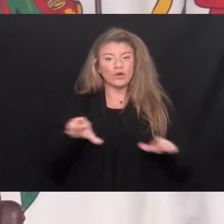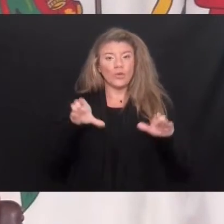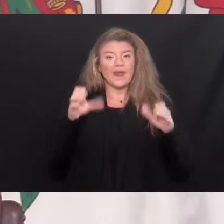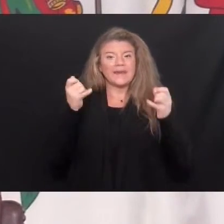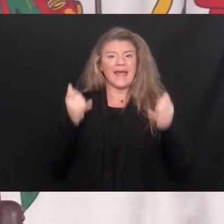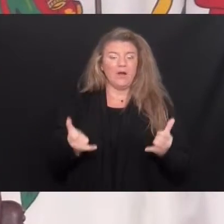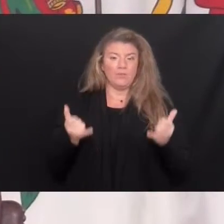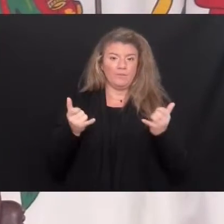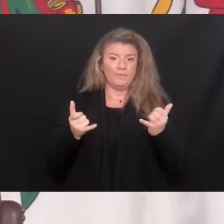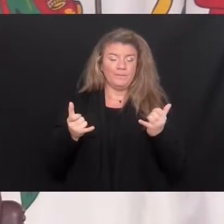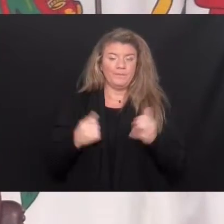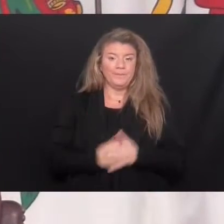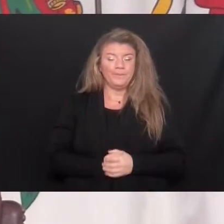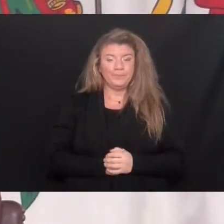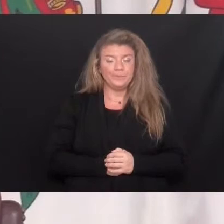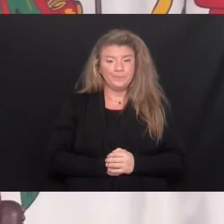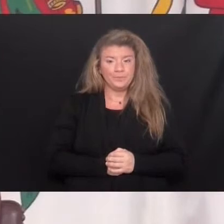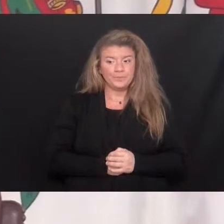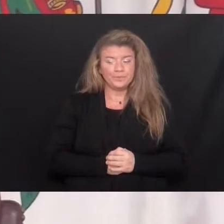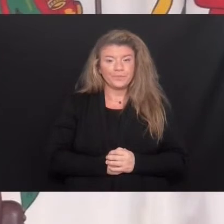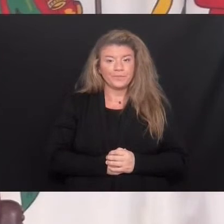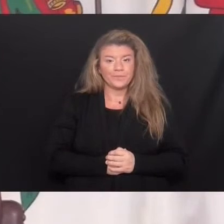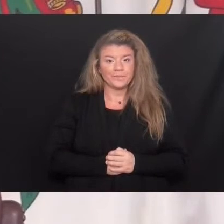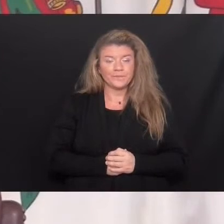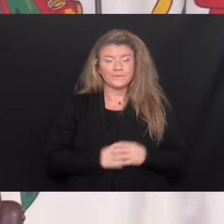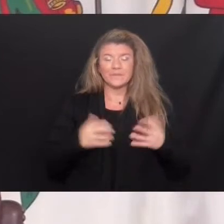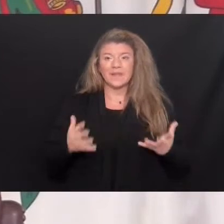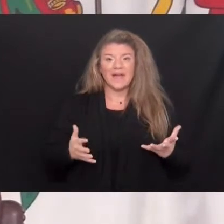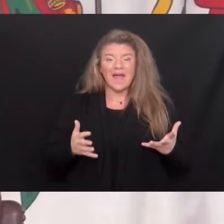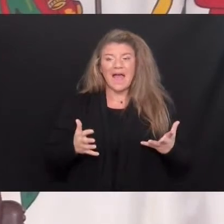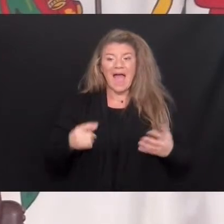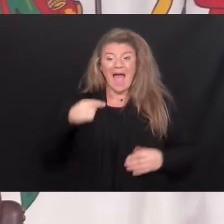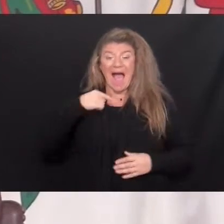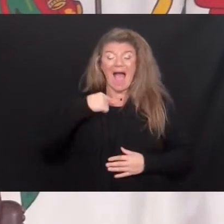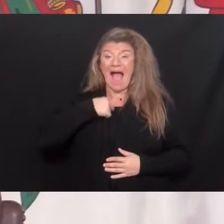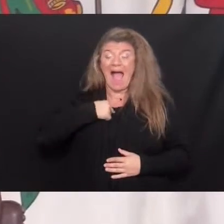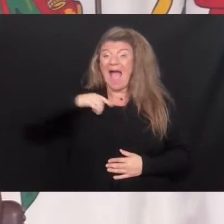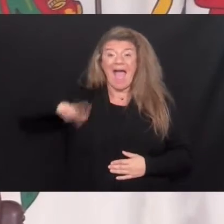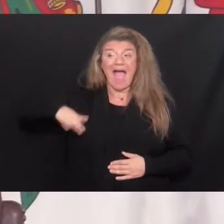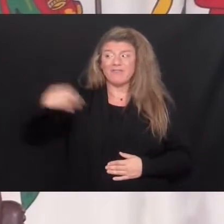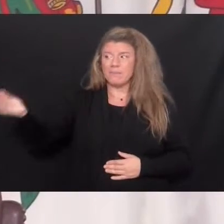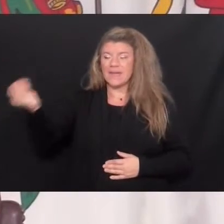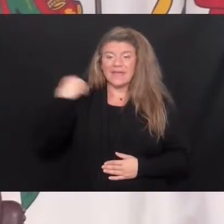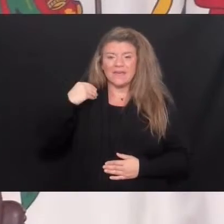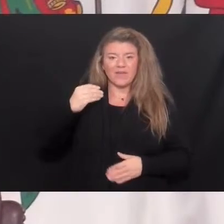now. I can't get the full go-ahead to go.